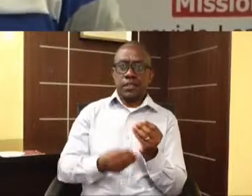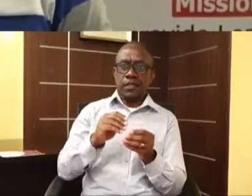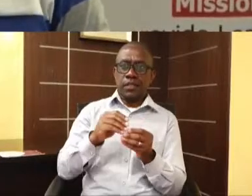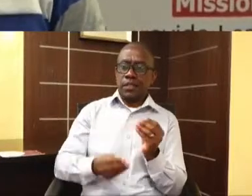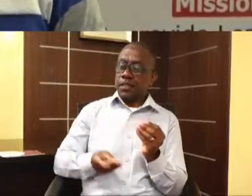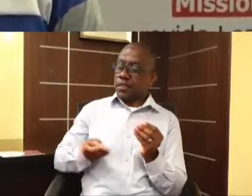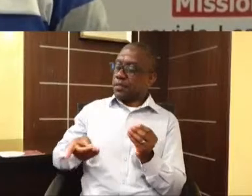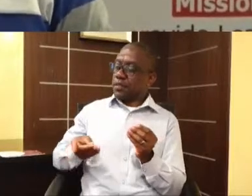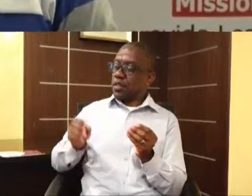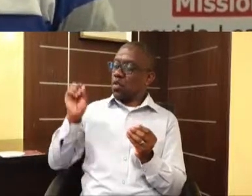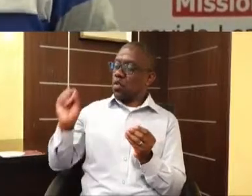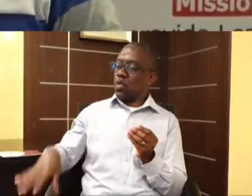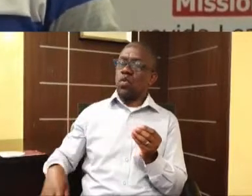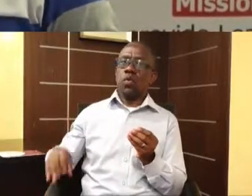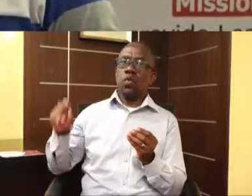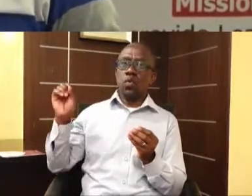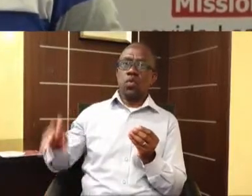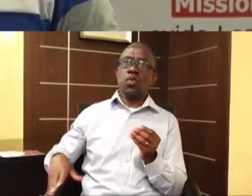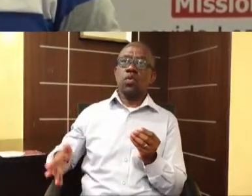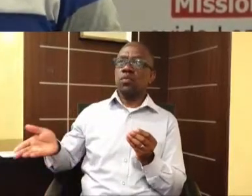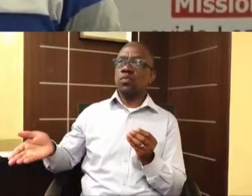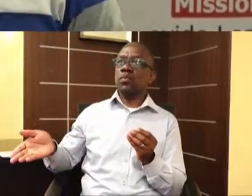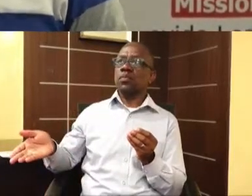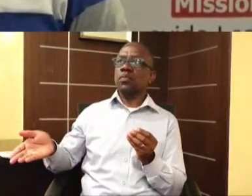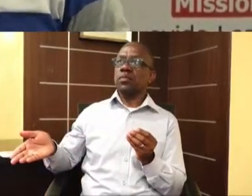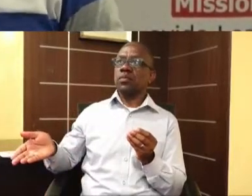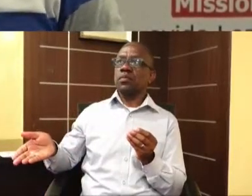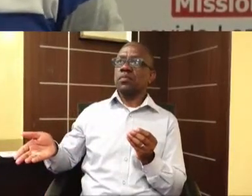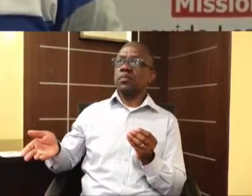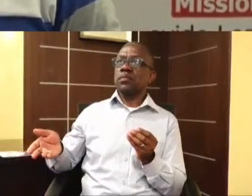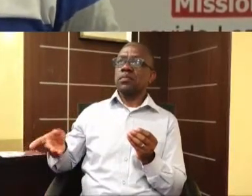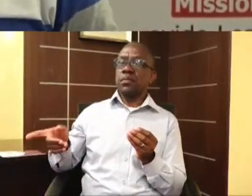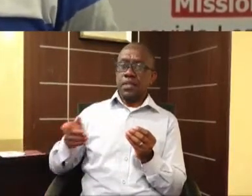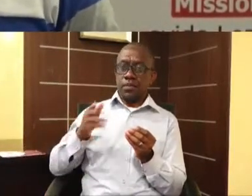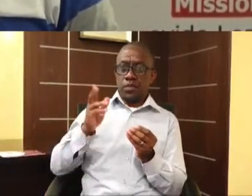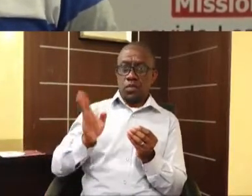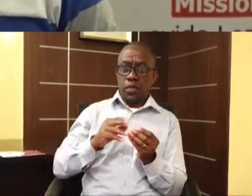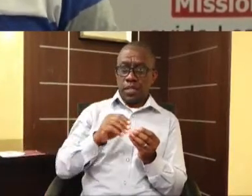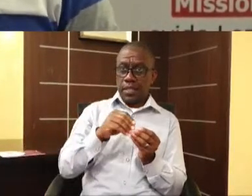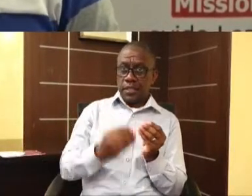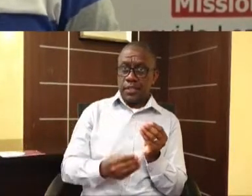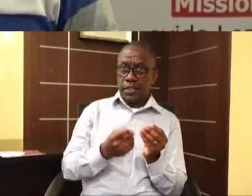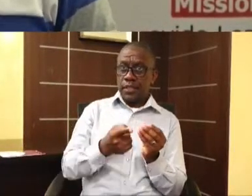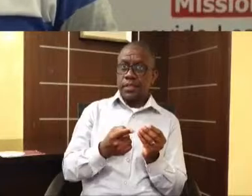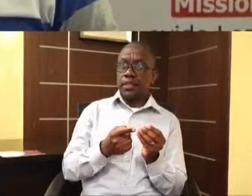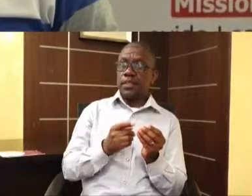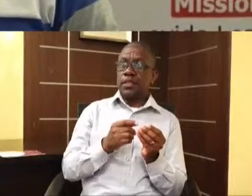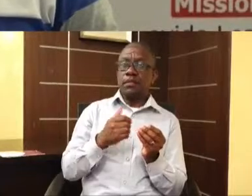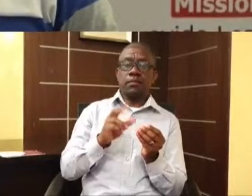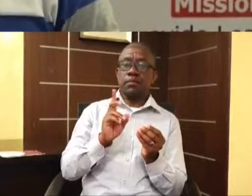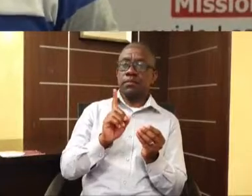it at the dustbin. They don't just give you receipts. They are collecting data.